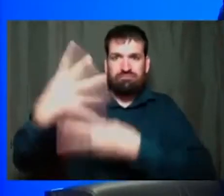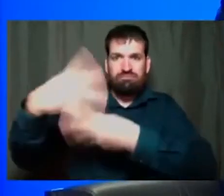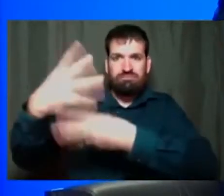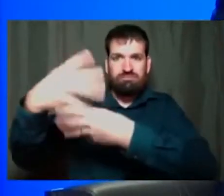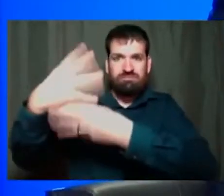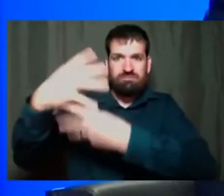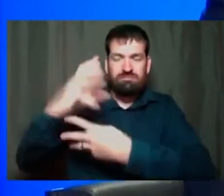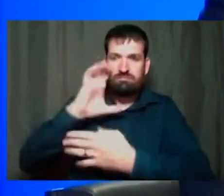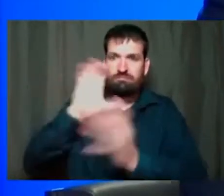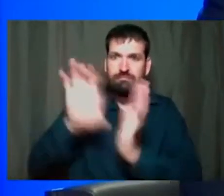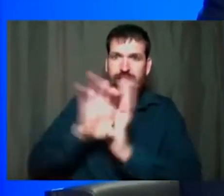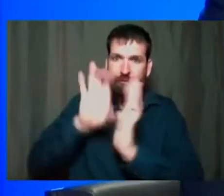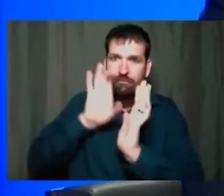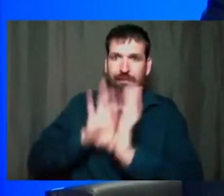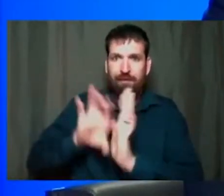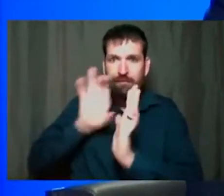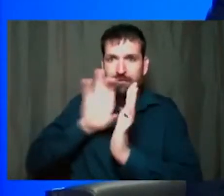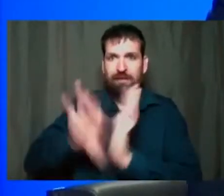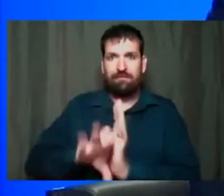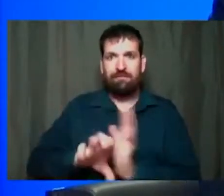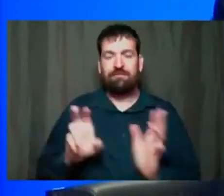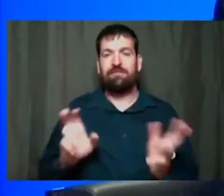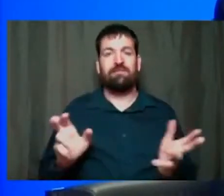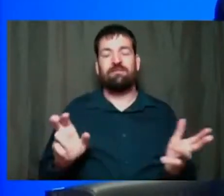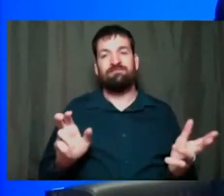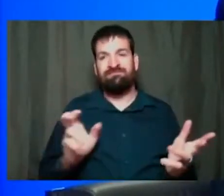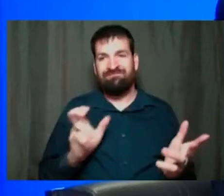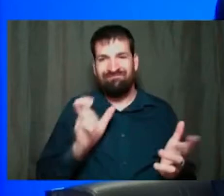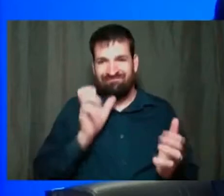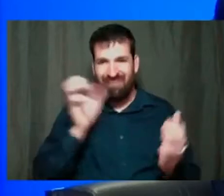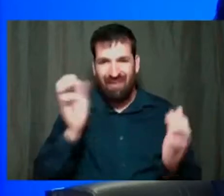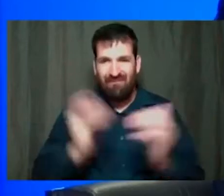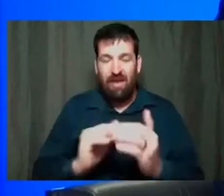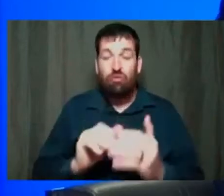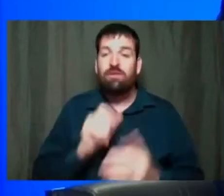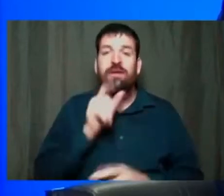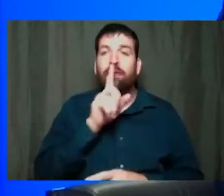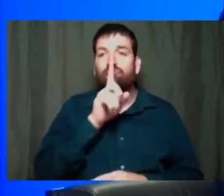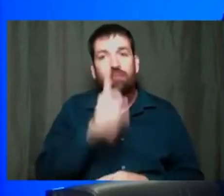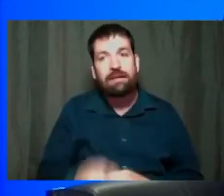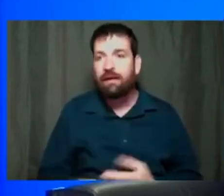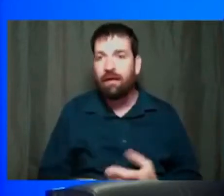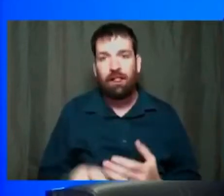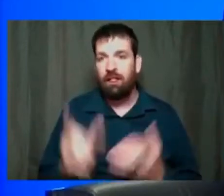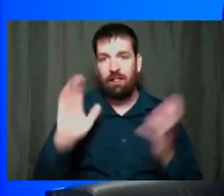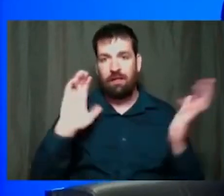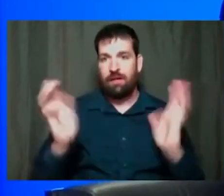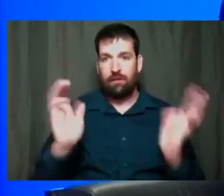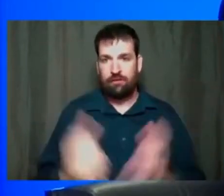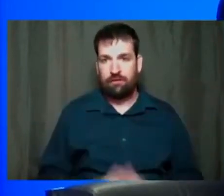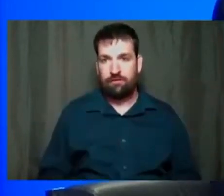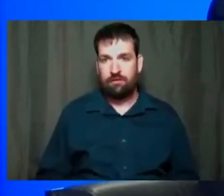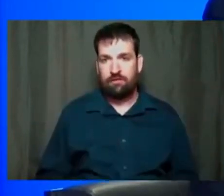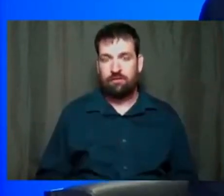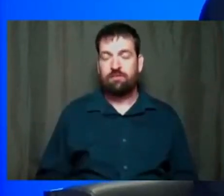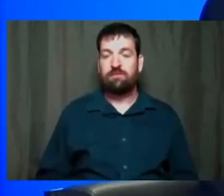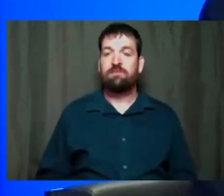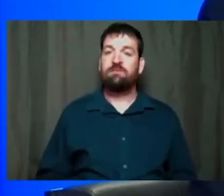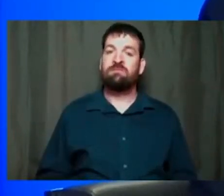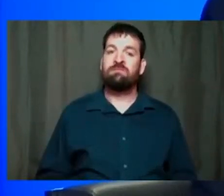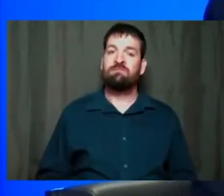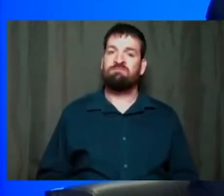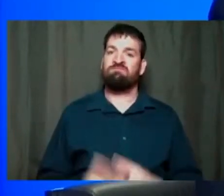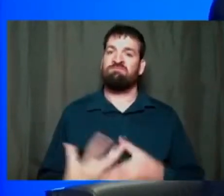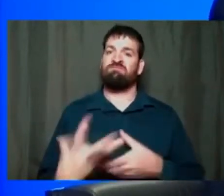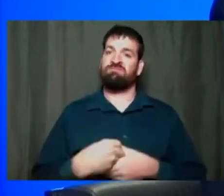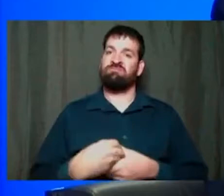So it's created this unfair and unrealistic comparison, and I think that really adds to taking away and robbing